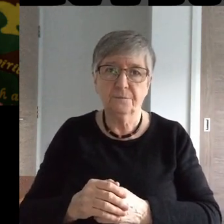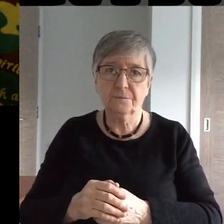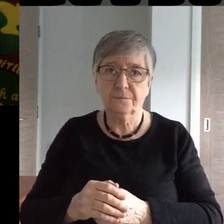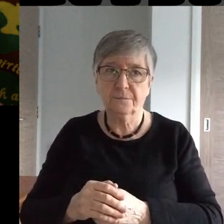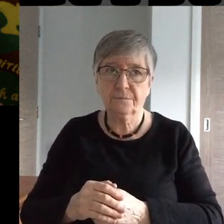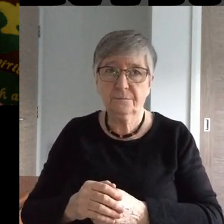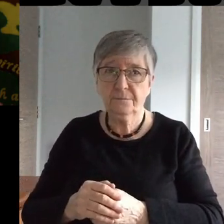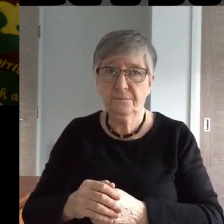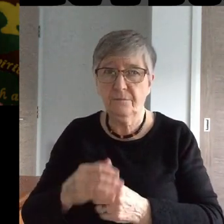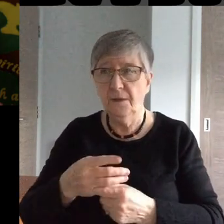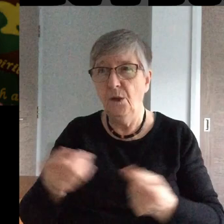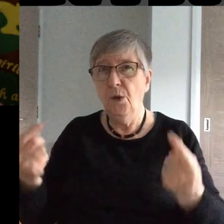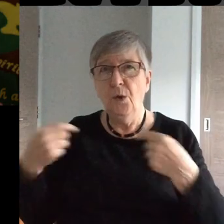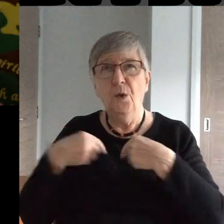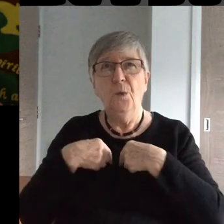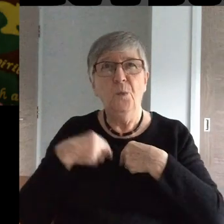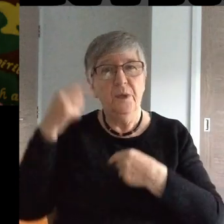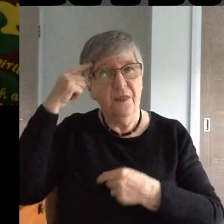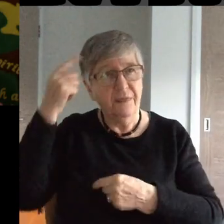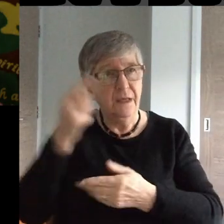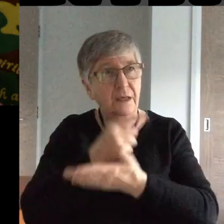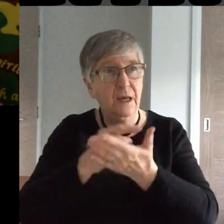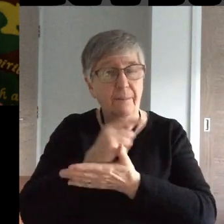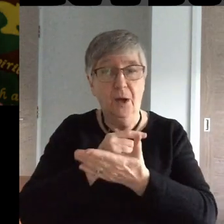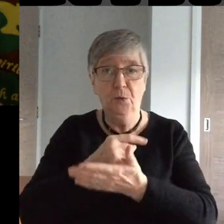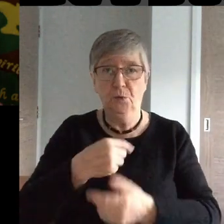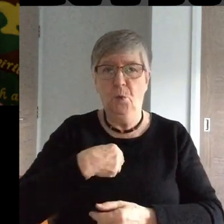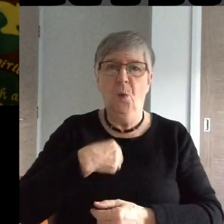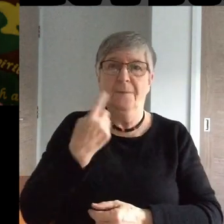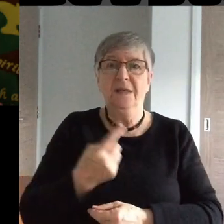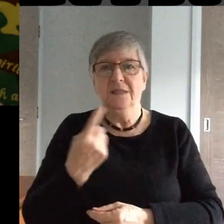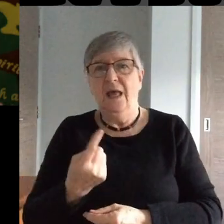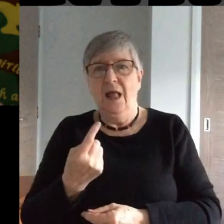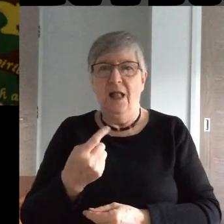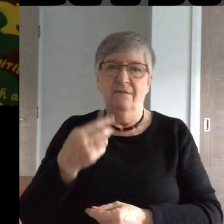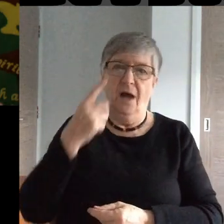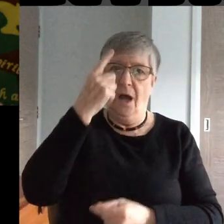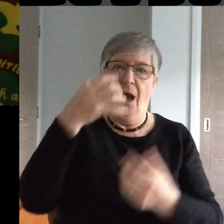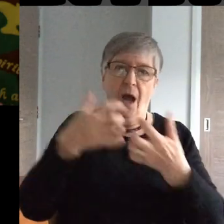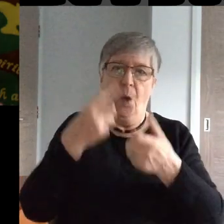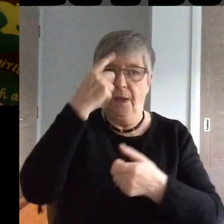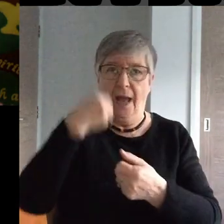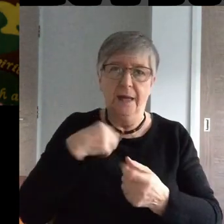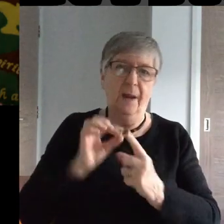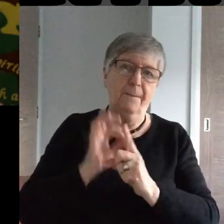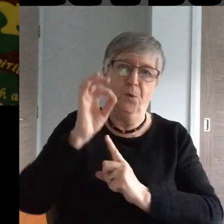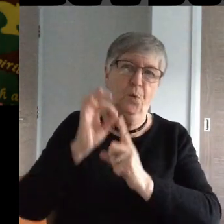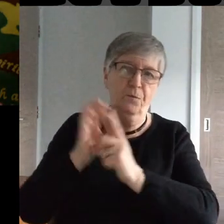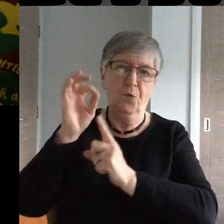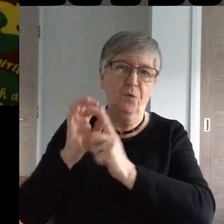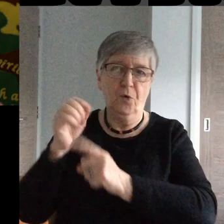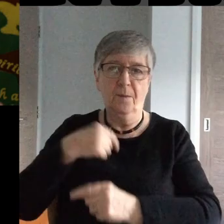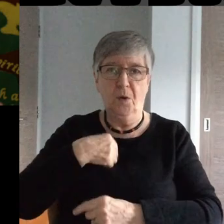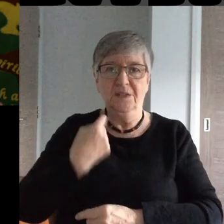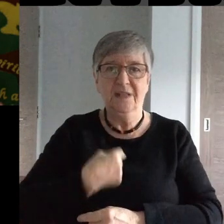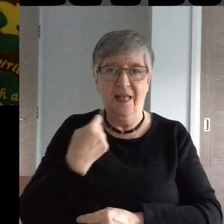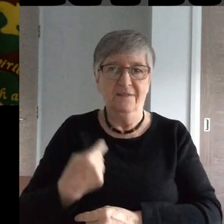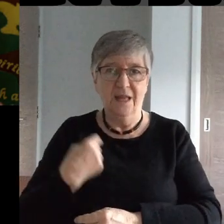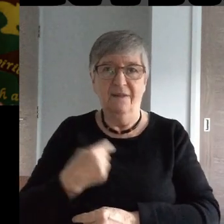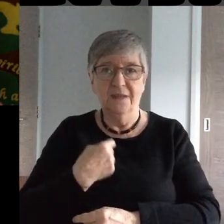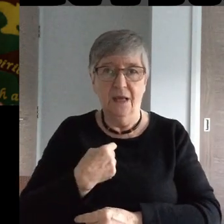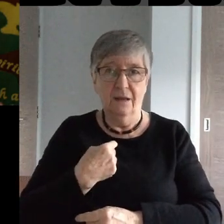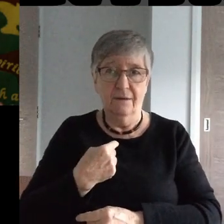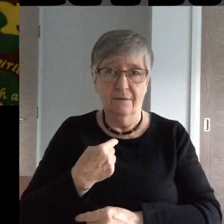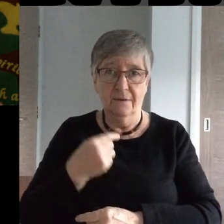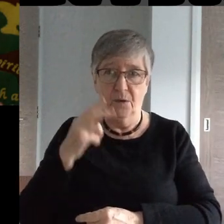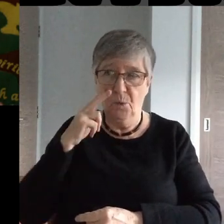There we are, spending forever focusing on self-image or self-determination or self-esteem, self. And here is Christ kneeling